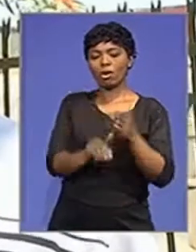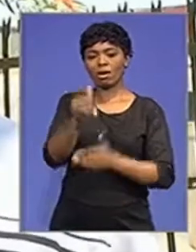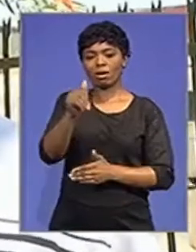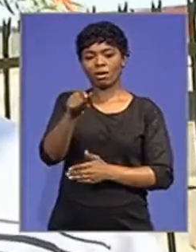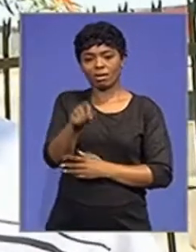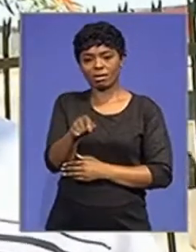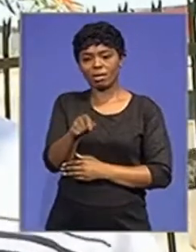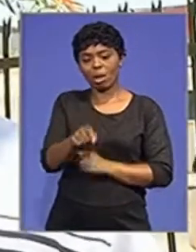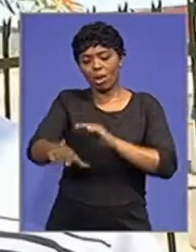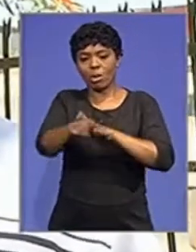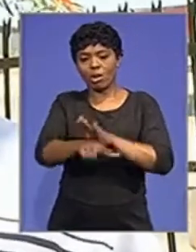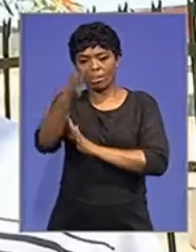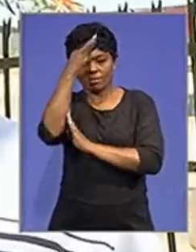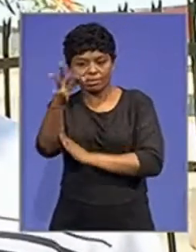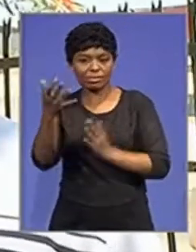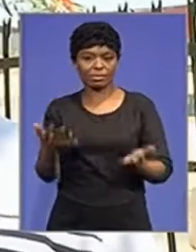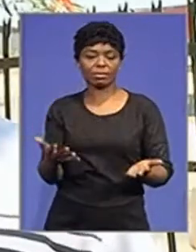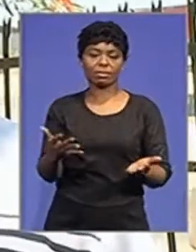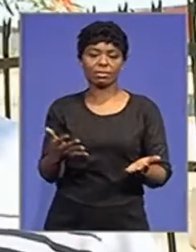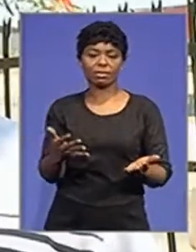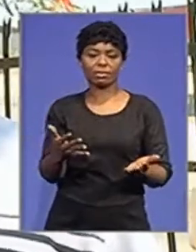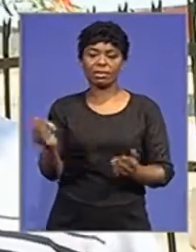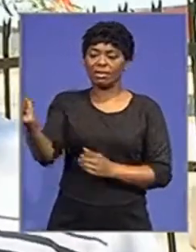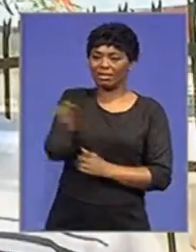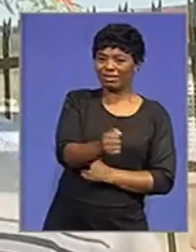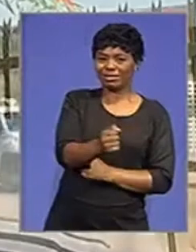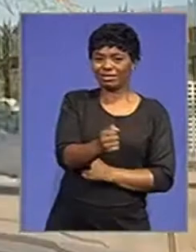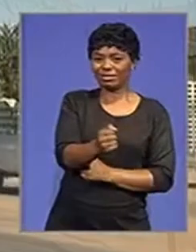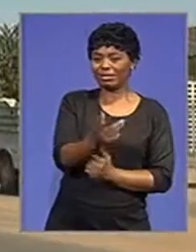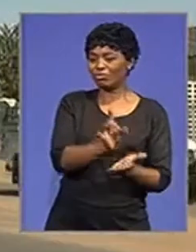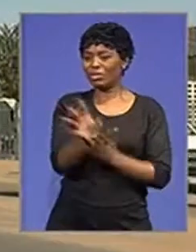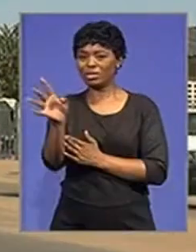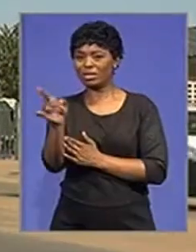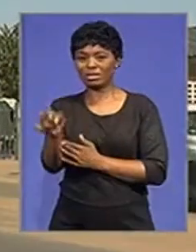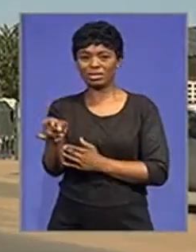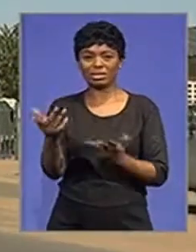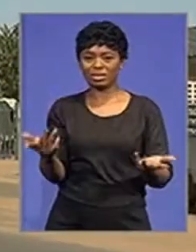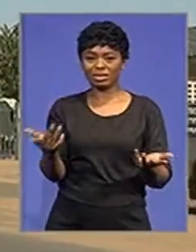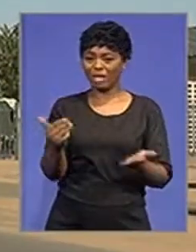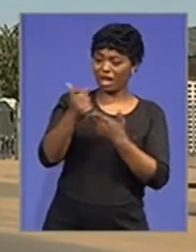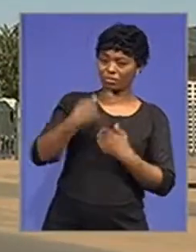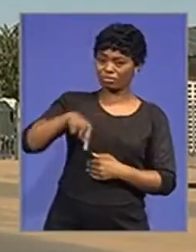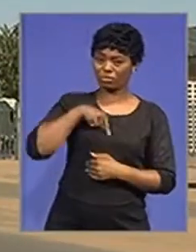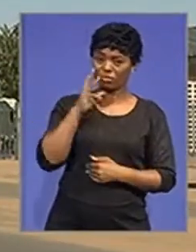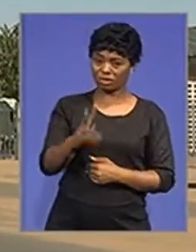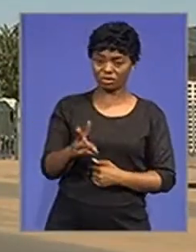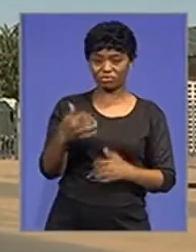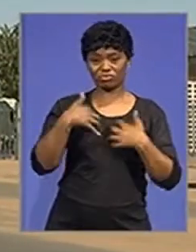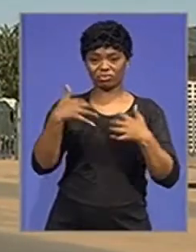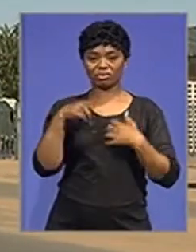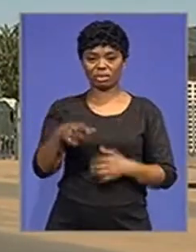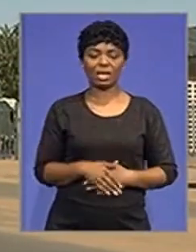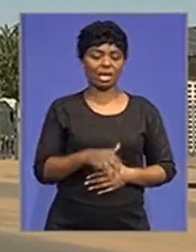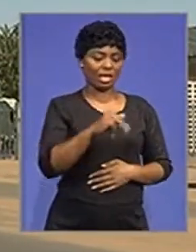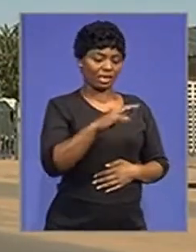we are worried gore a go removewa ga gagwe go a gore thusa. Dikarogano tse di leng gone mo gareng ga lekoko la ANC ke tsone tse di